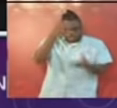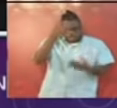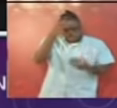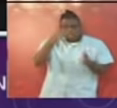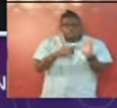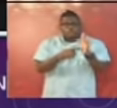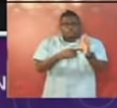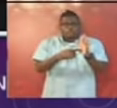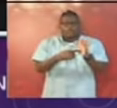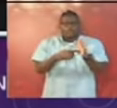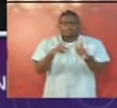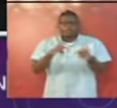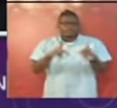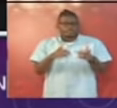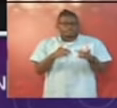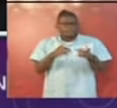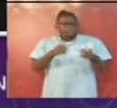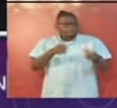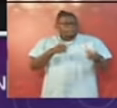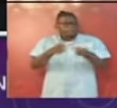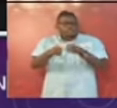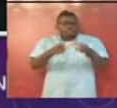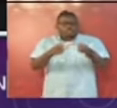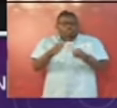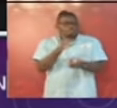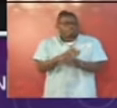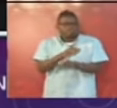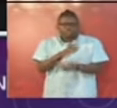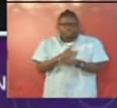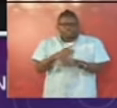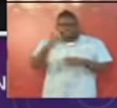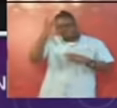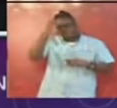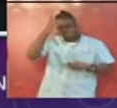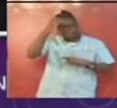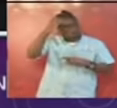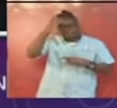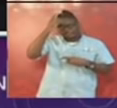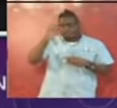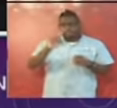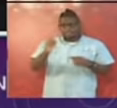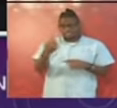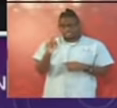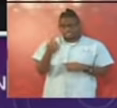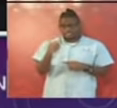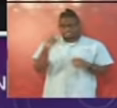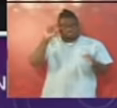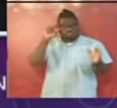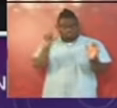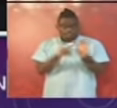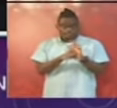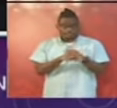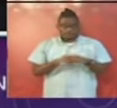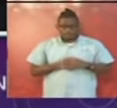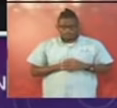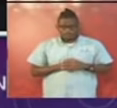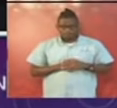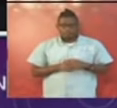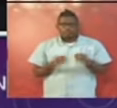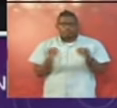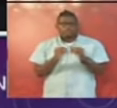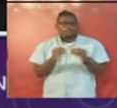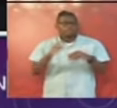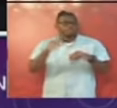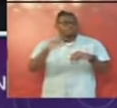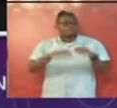the start of lockdowns. And our first slide shows that more than half of the countries in